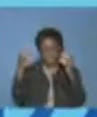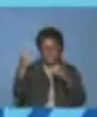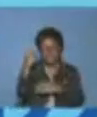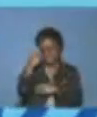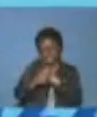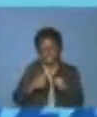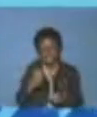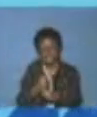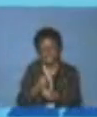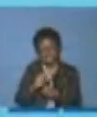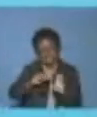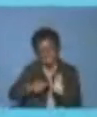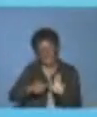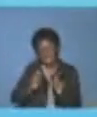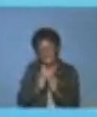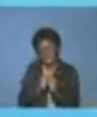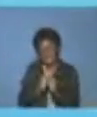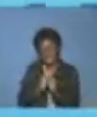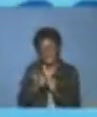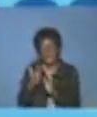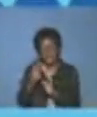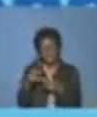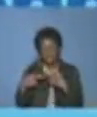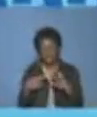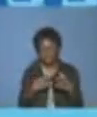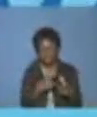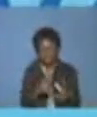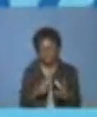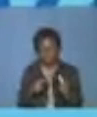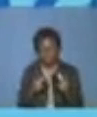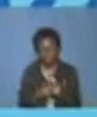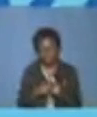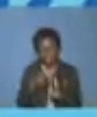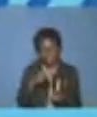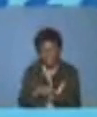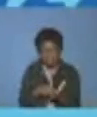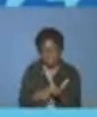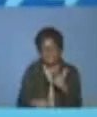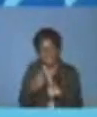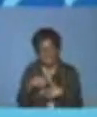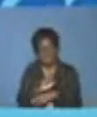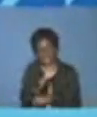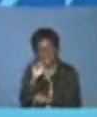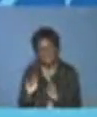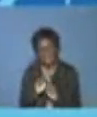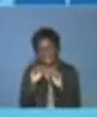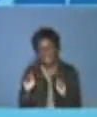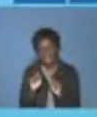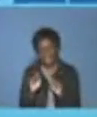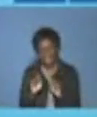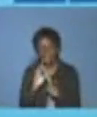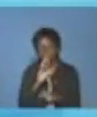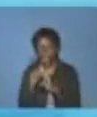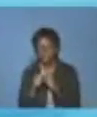an anniversary road race this coming Saturday. Here's Superintendent Paul Cash from the Road Traffic Division on pending road